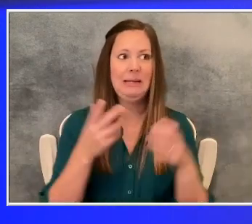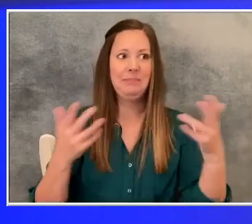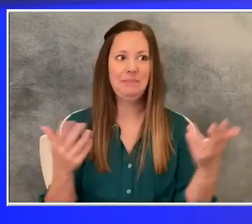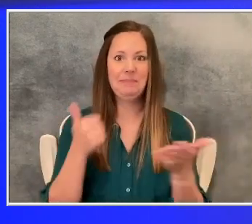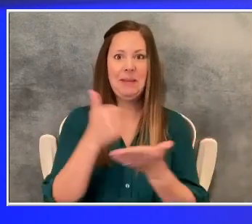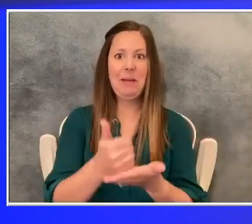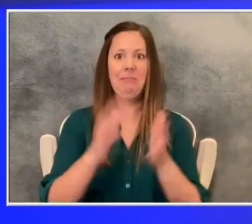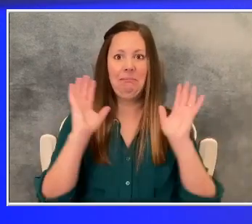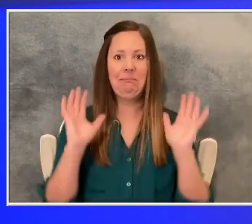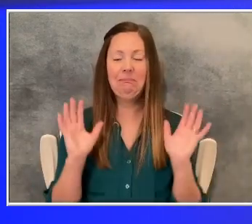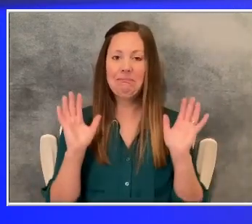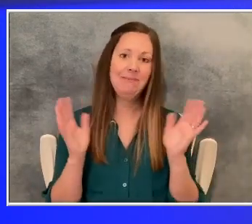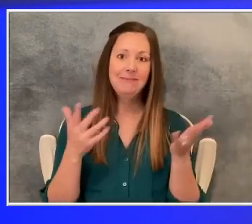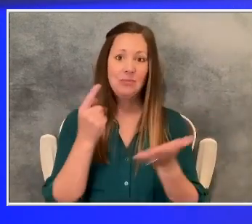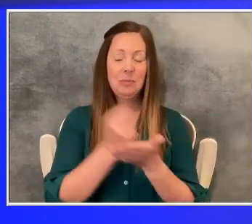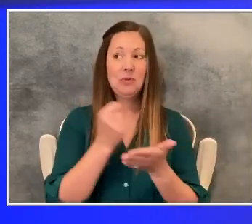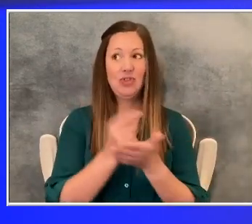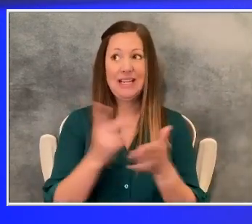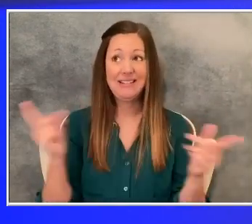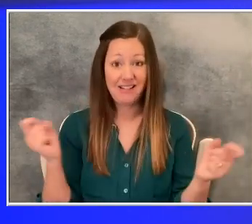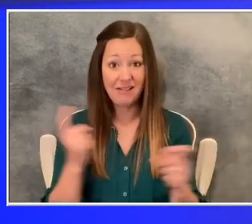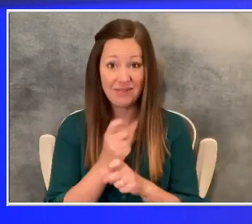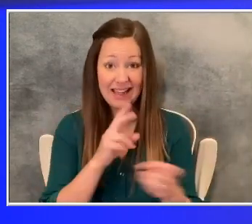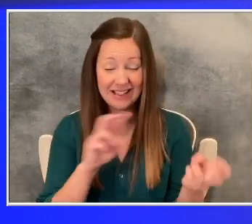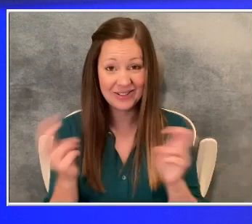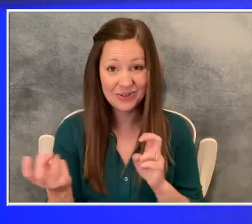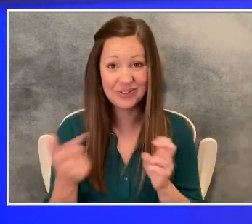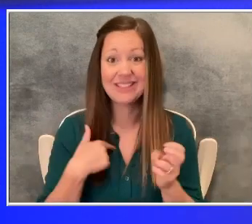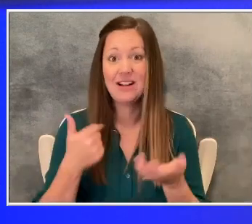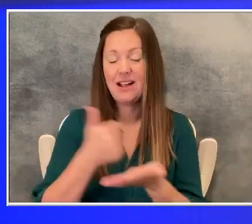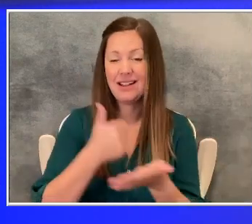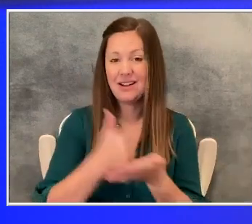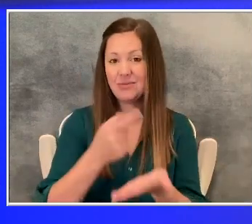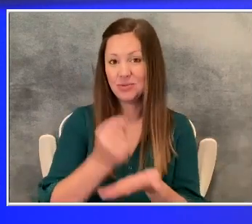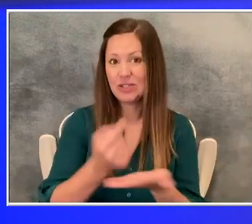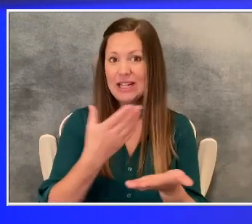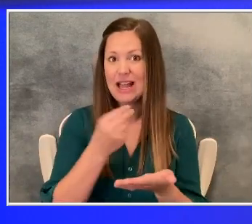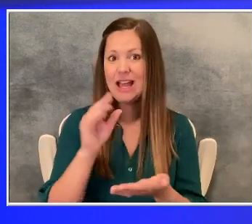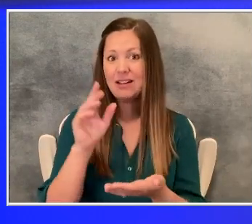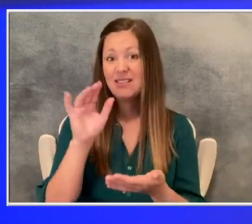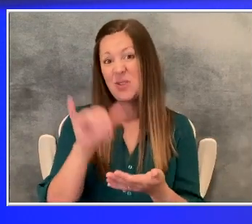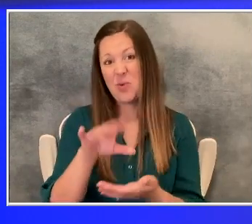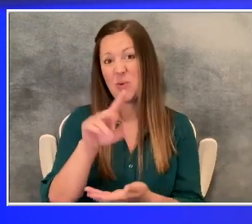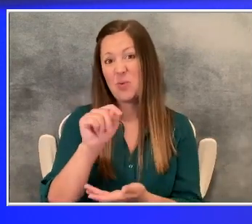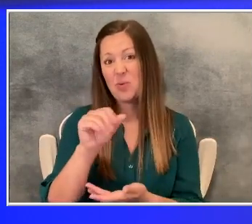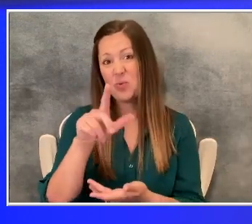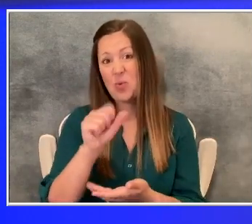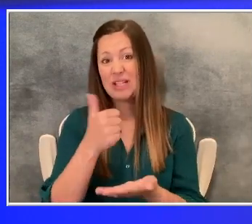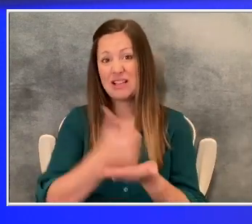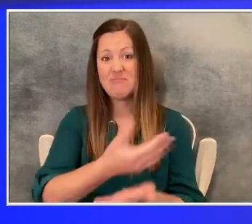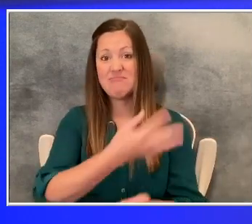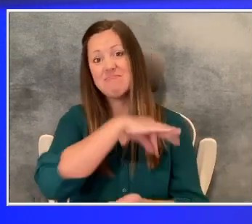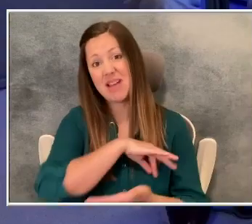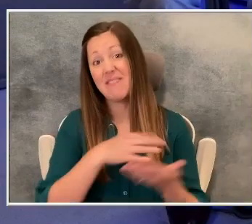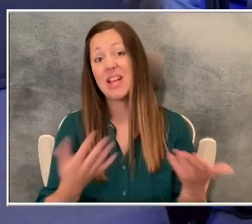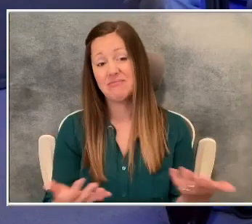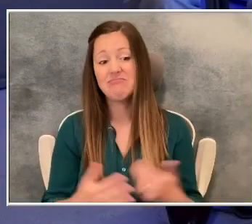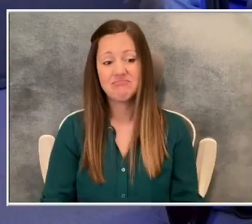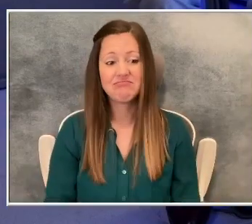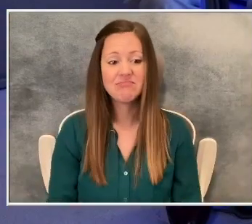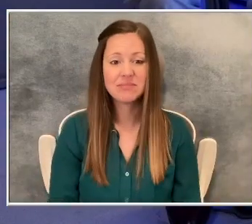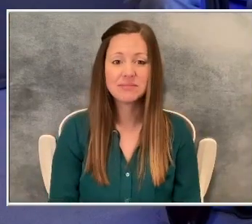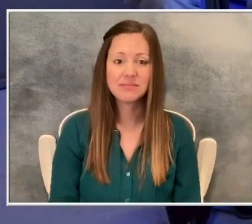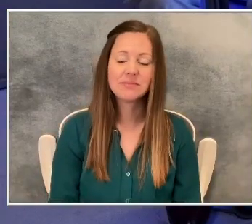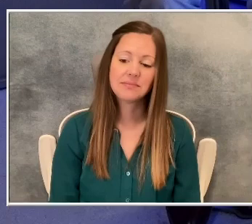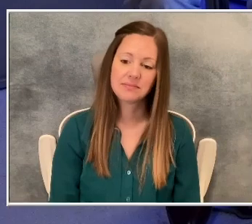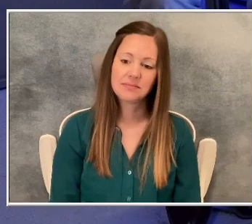be sometimes pretty complicated problems, and those tools can benefit patients, since I have both of those in my armamentarium. Having